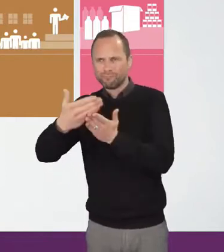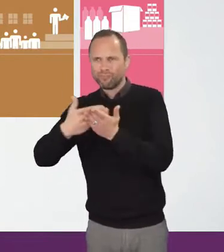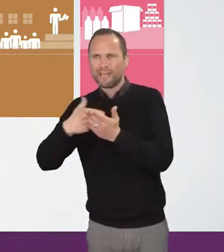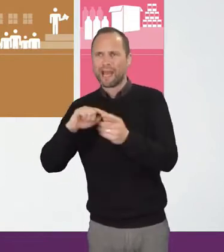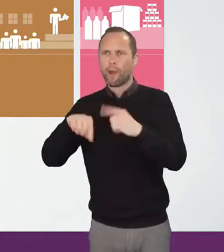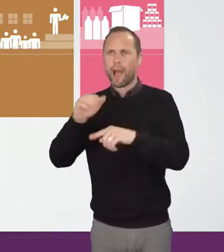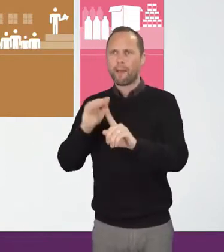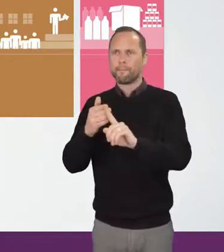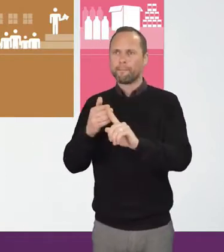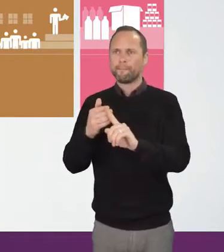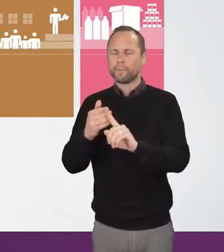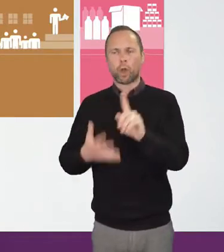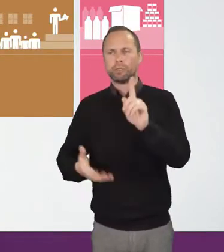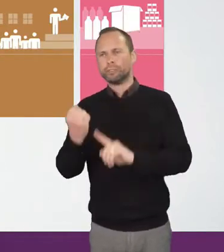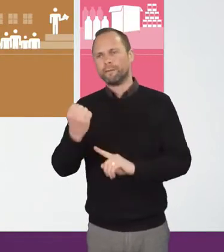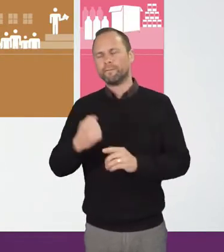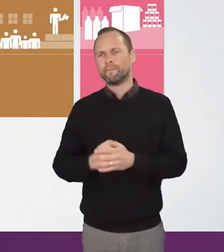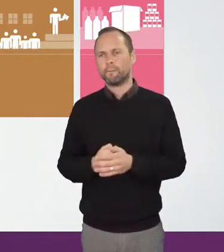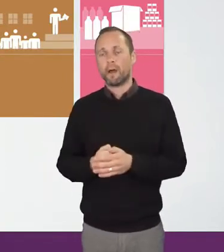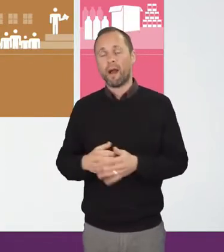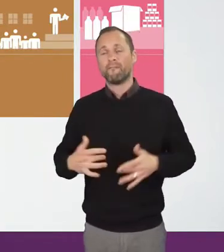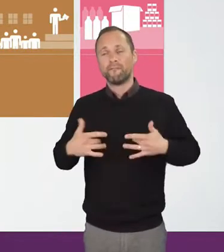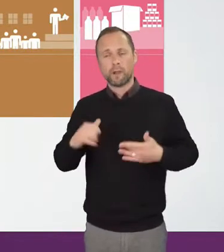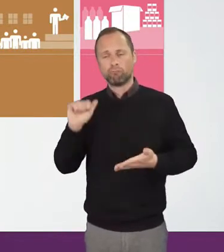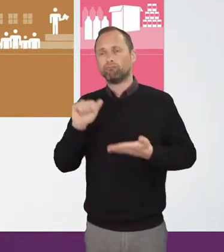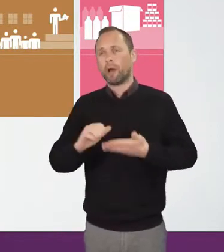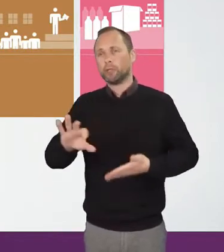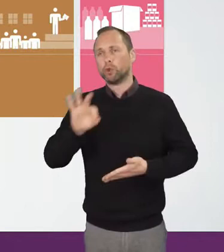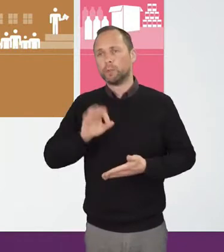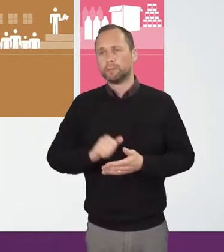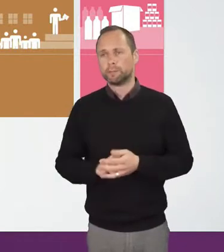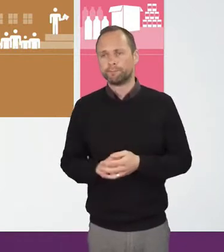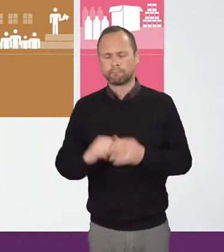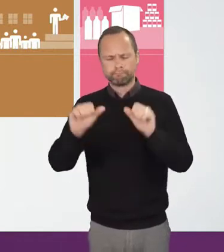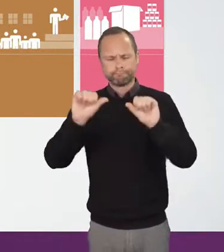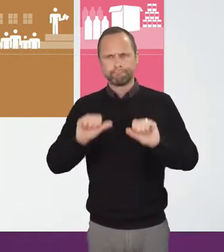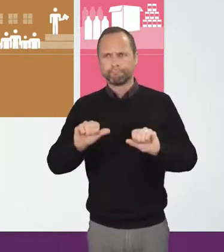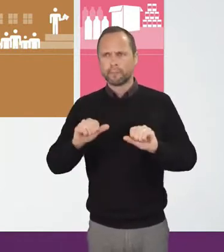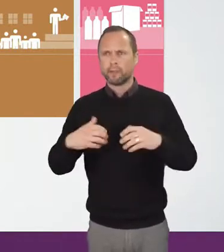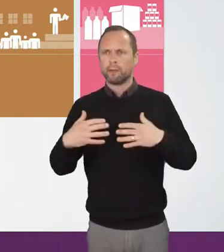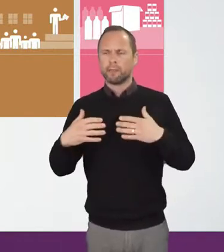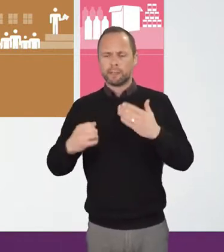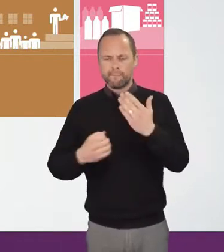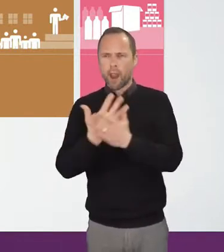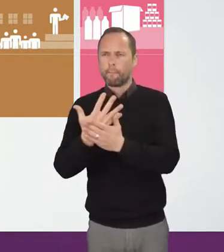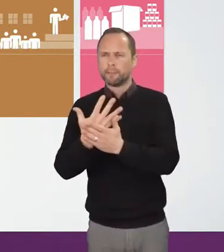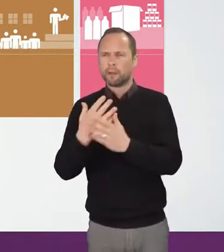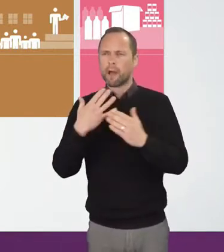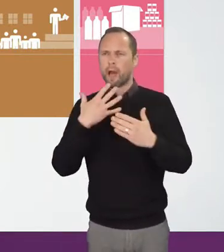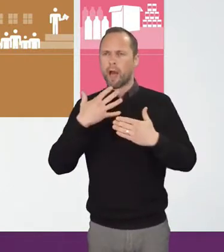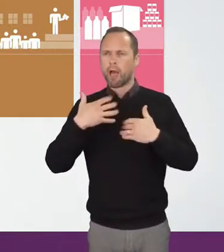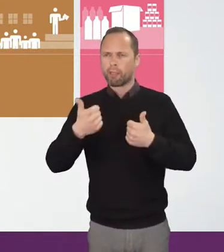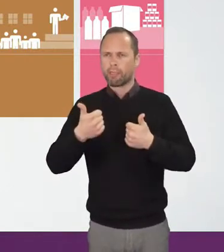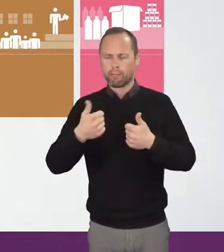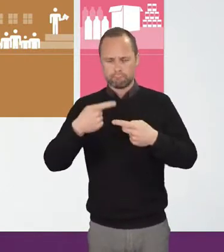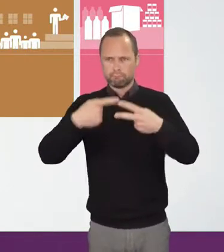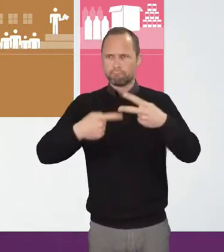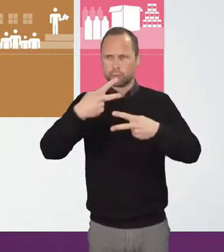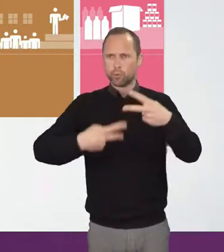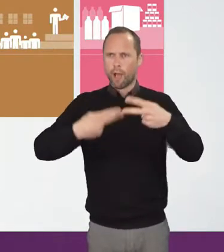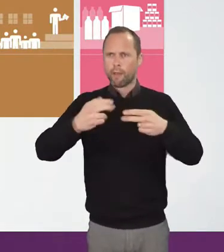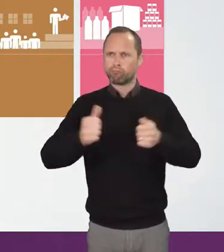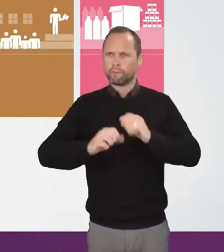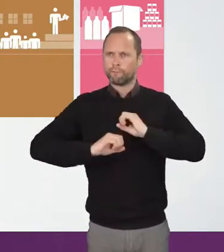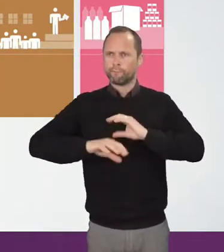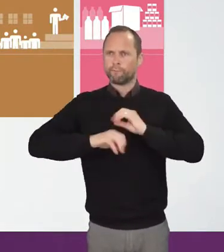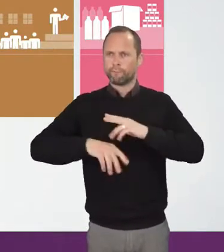situations. I'll take development and health together briefly, partly because in both of those cases,